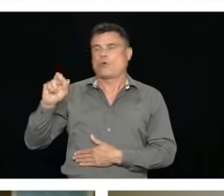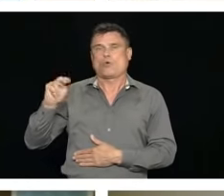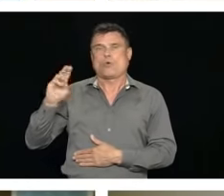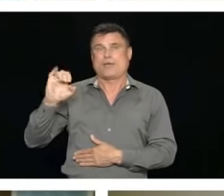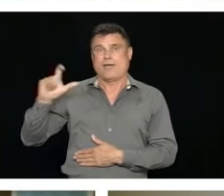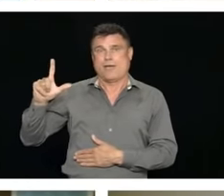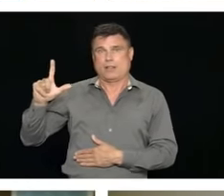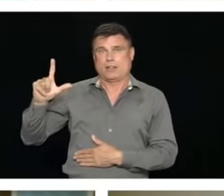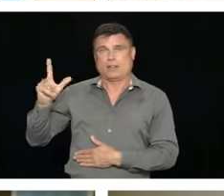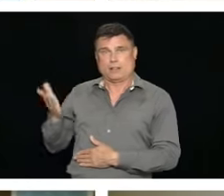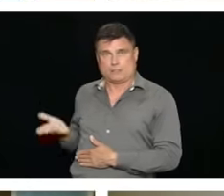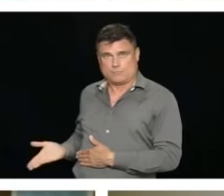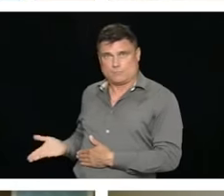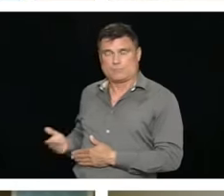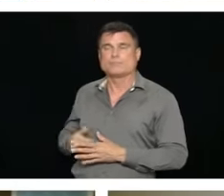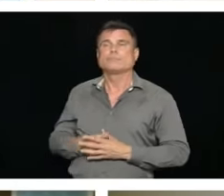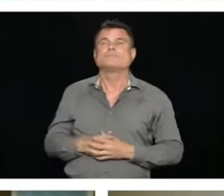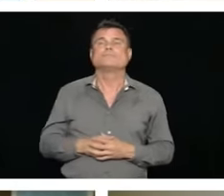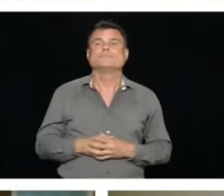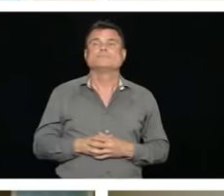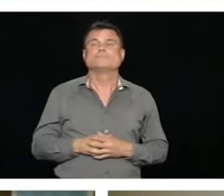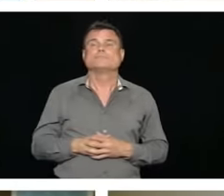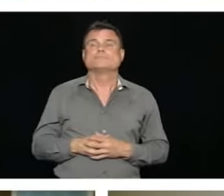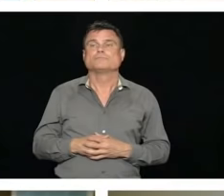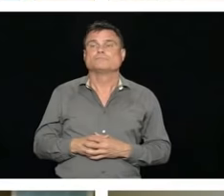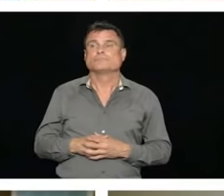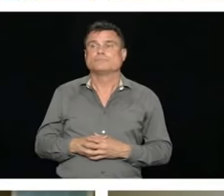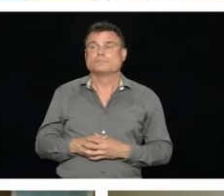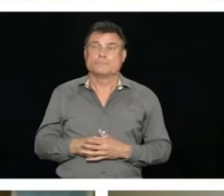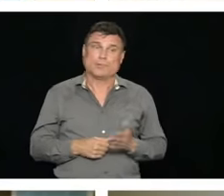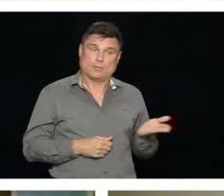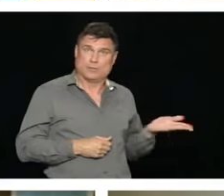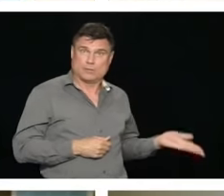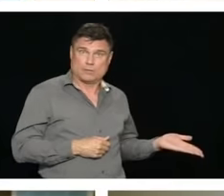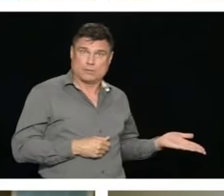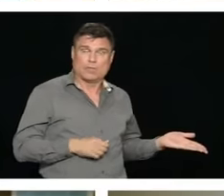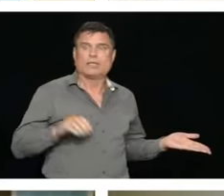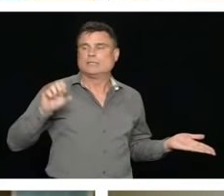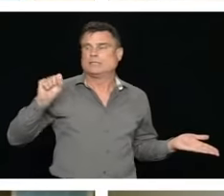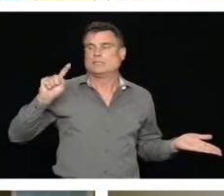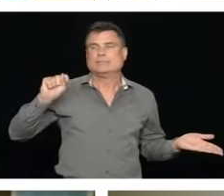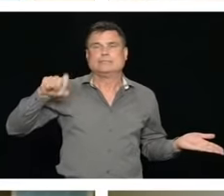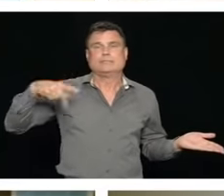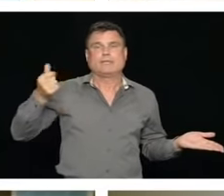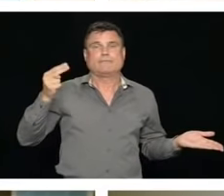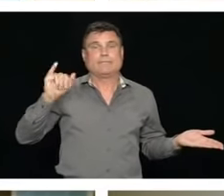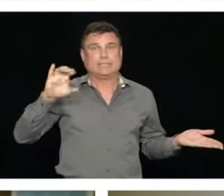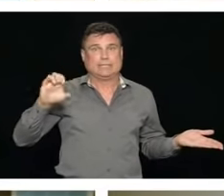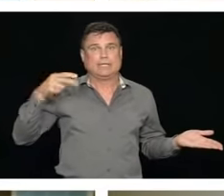We're also joined by ASL translator, Nigel Howard. So welcome everyone.